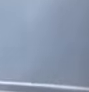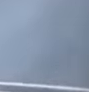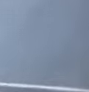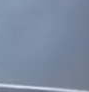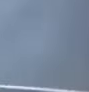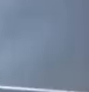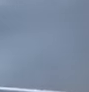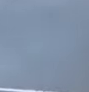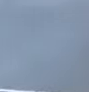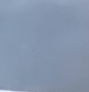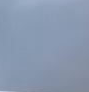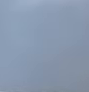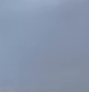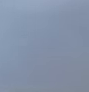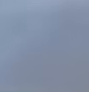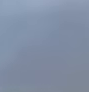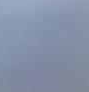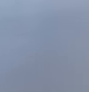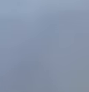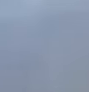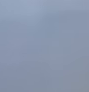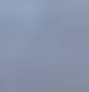Osalwa mpai botani